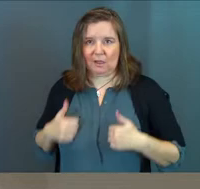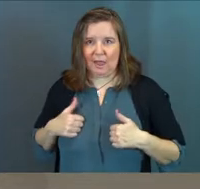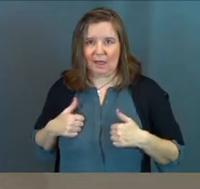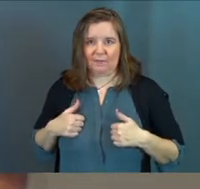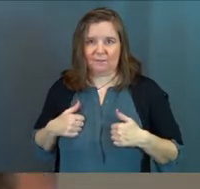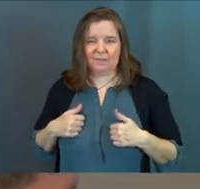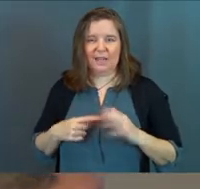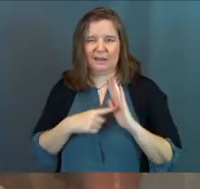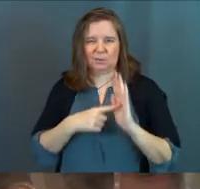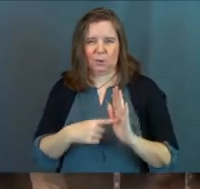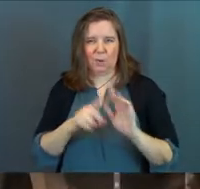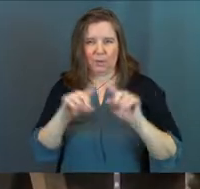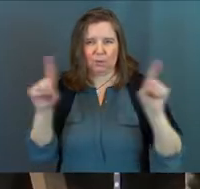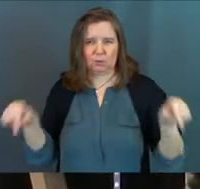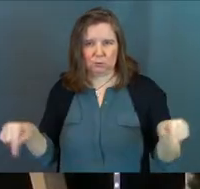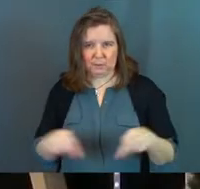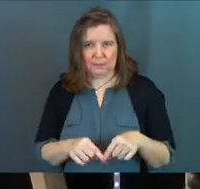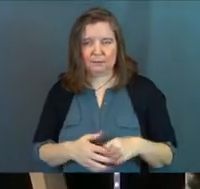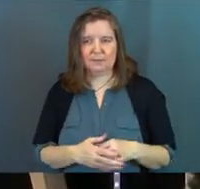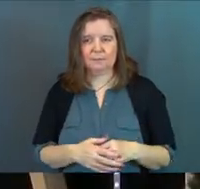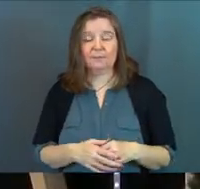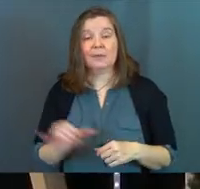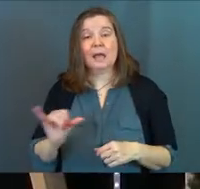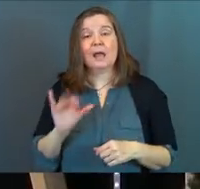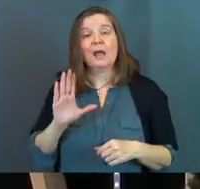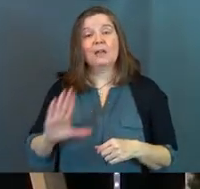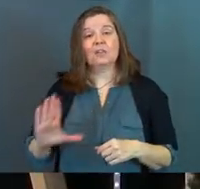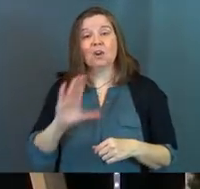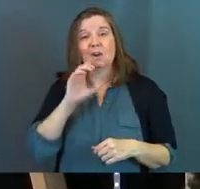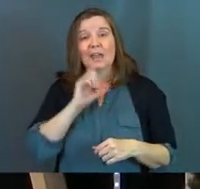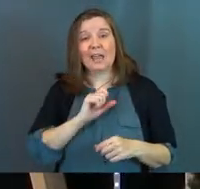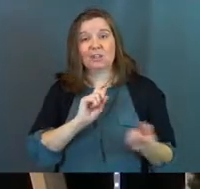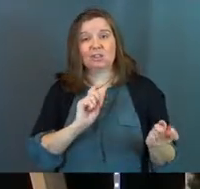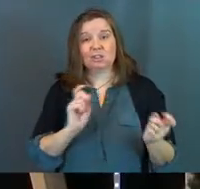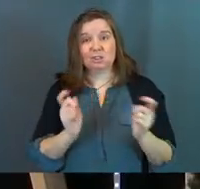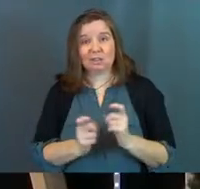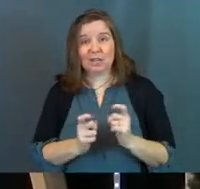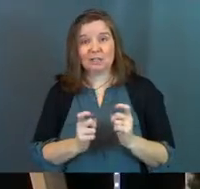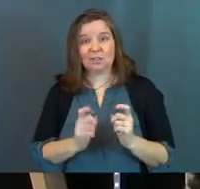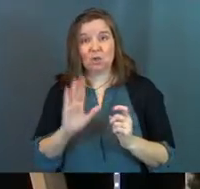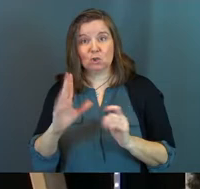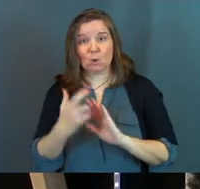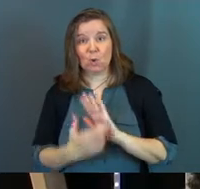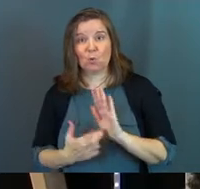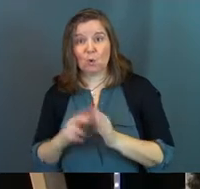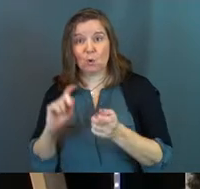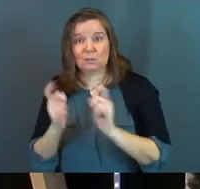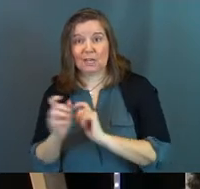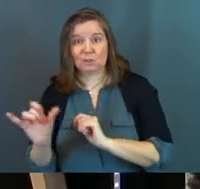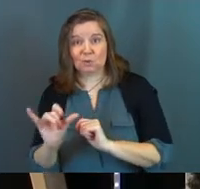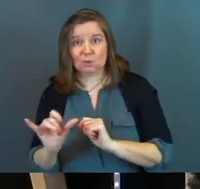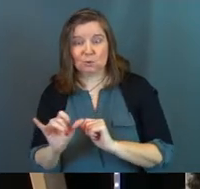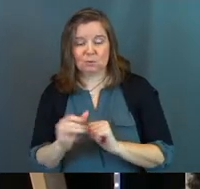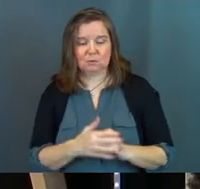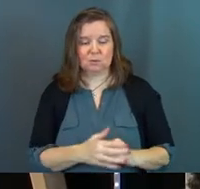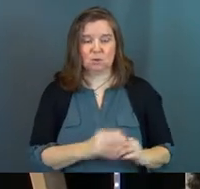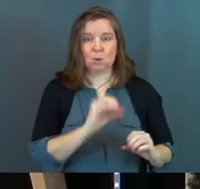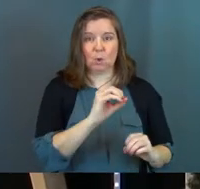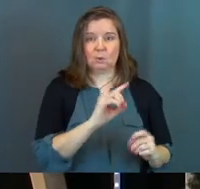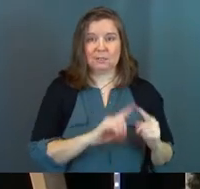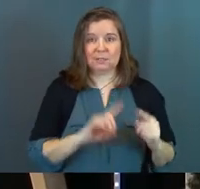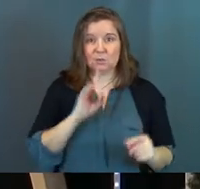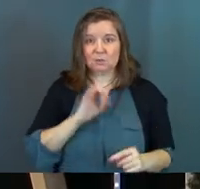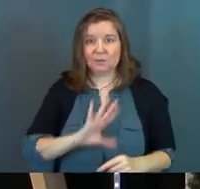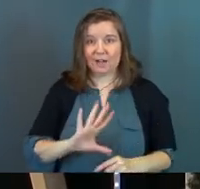I've got this for you on your screens. As their age changes, your role changes. So 0 to 5,